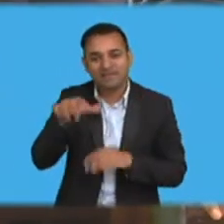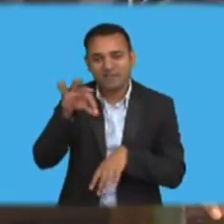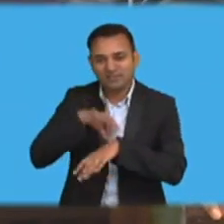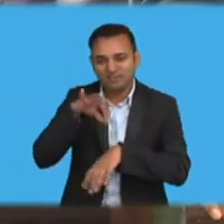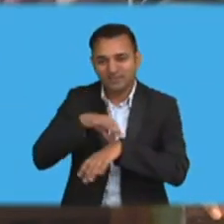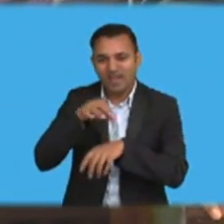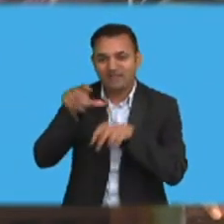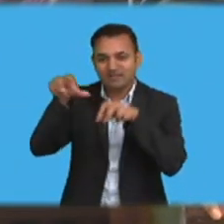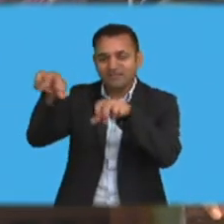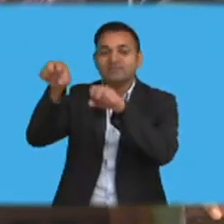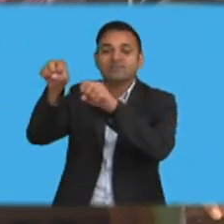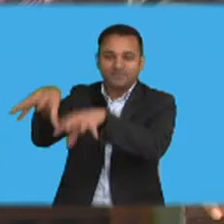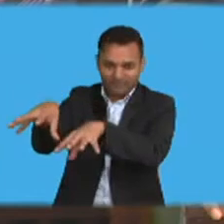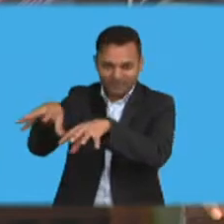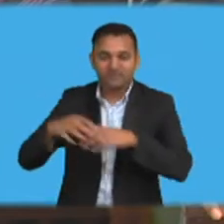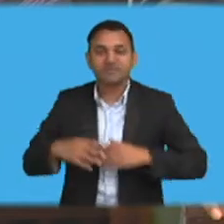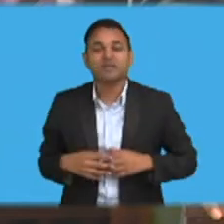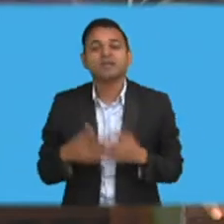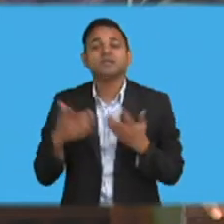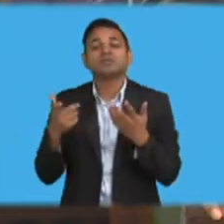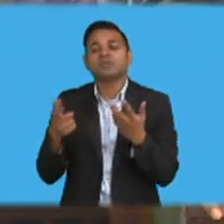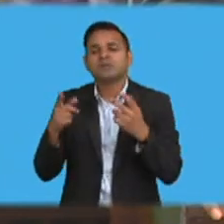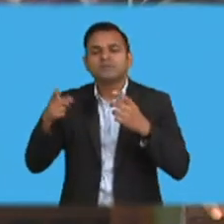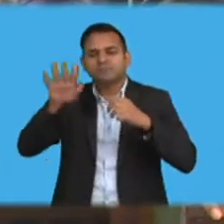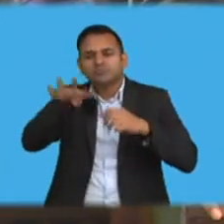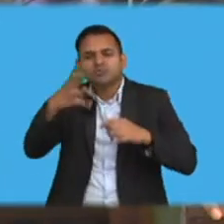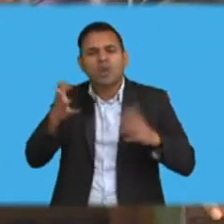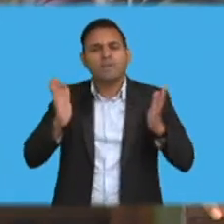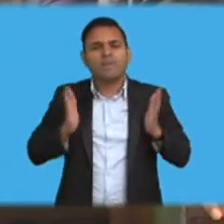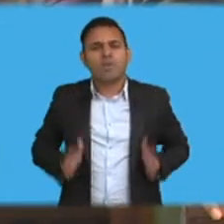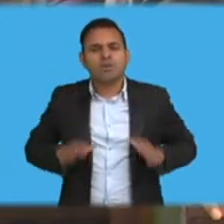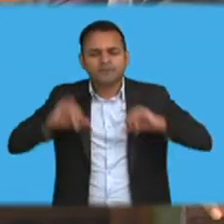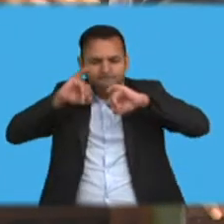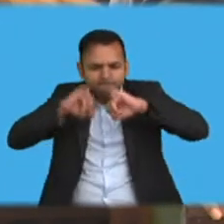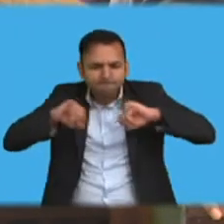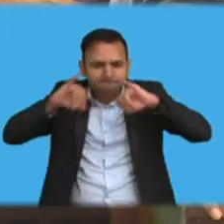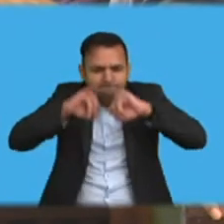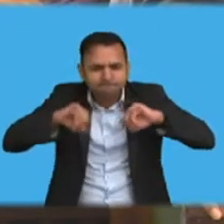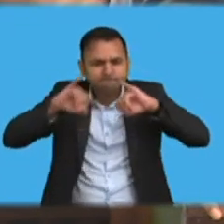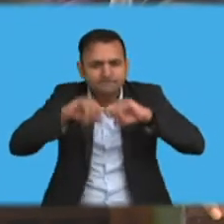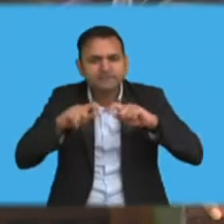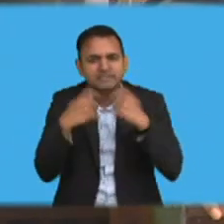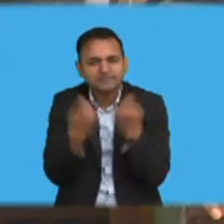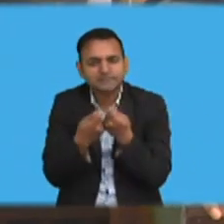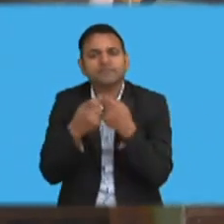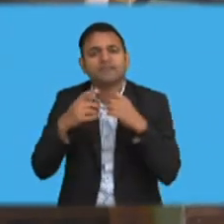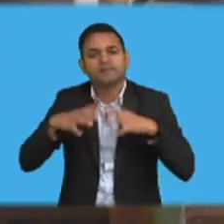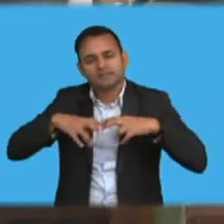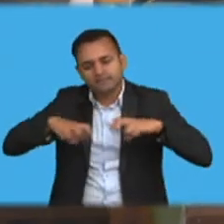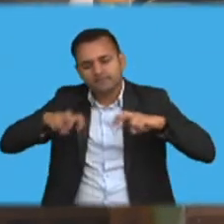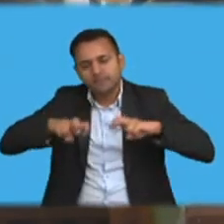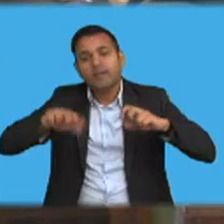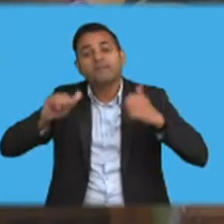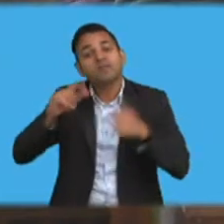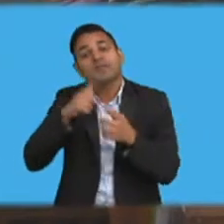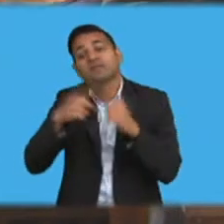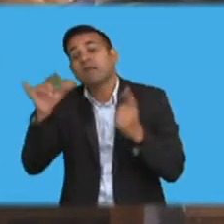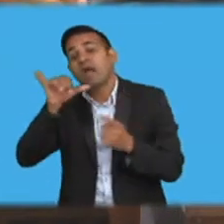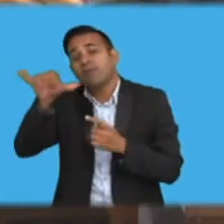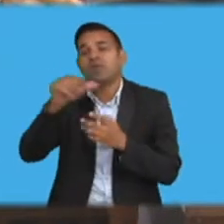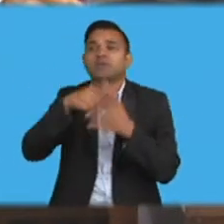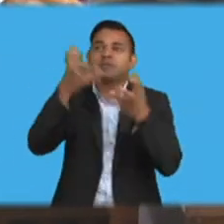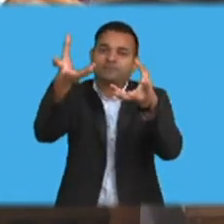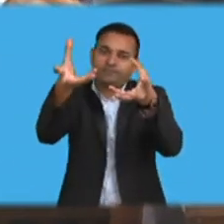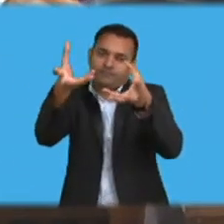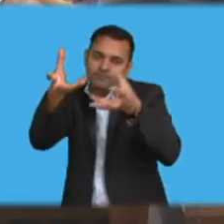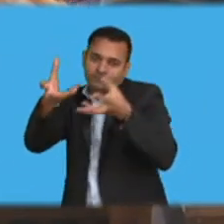phase. The wreckage has now been recovered. Madam Speaker, the delay in the decision to deploy our air search